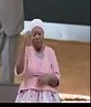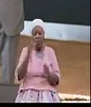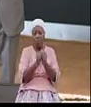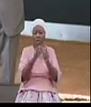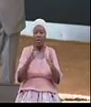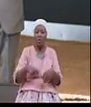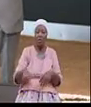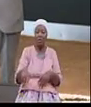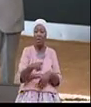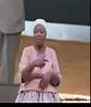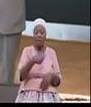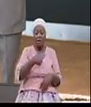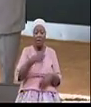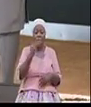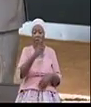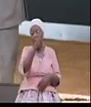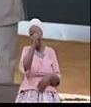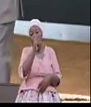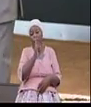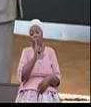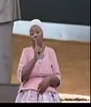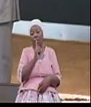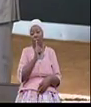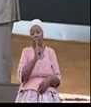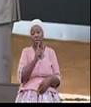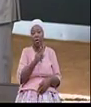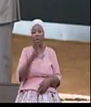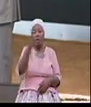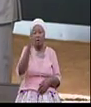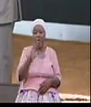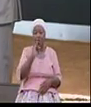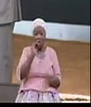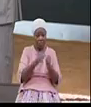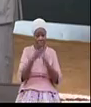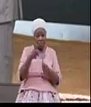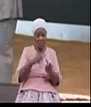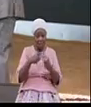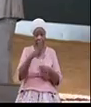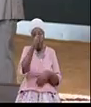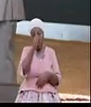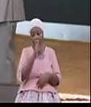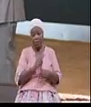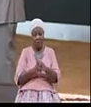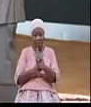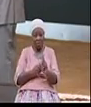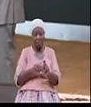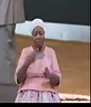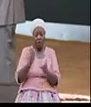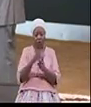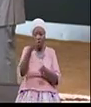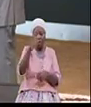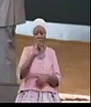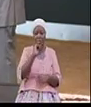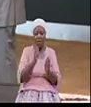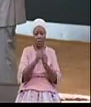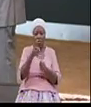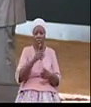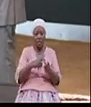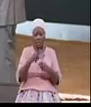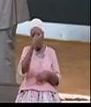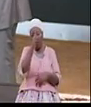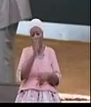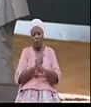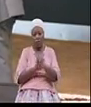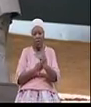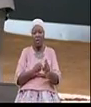I'll be lonely. God is with you, you are lonely. The word of God is with you, you are lonely.